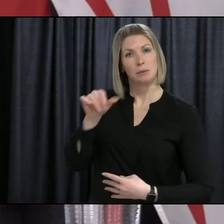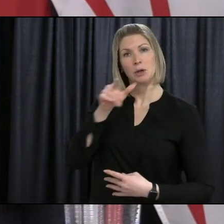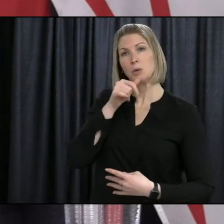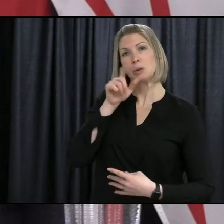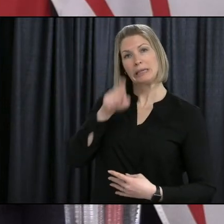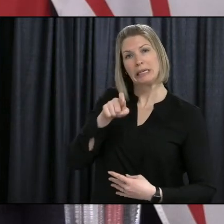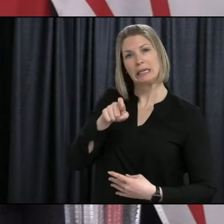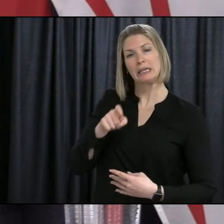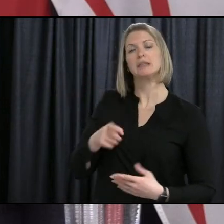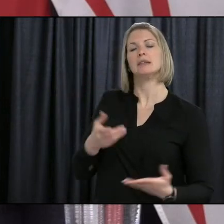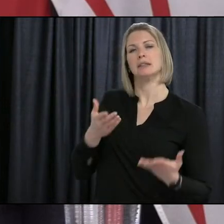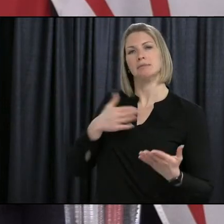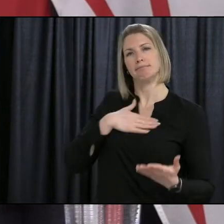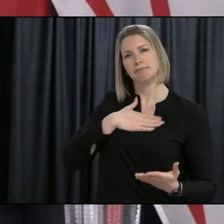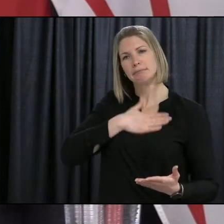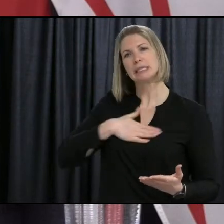out.